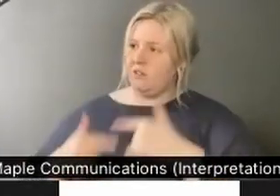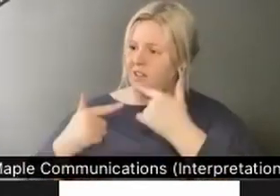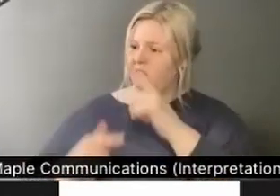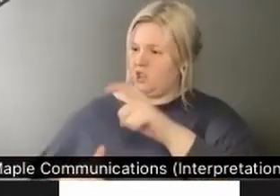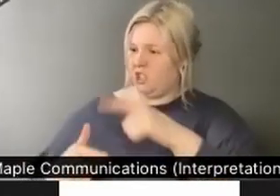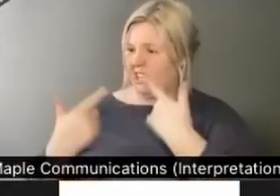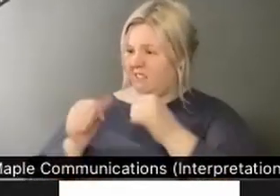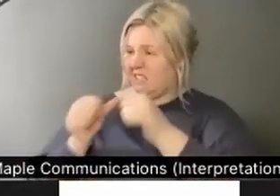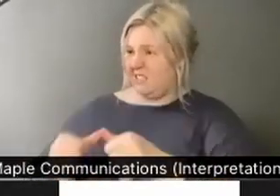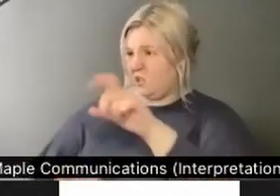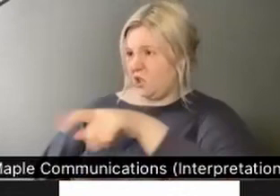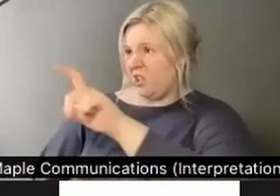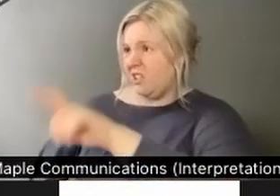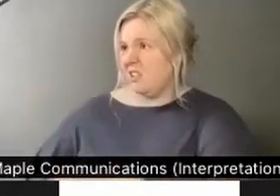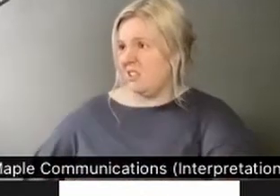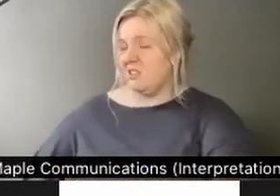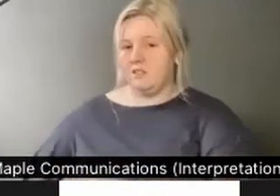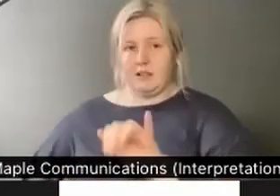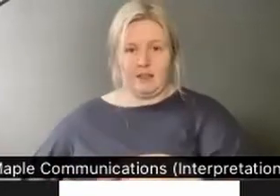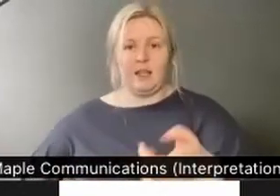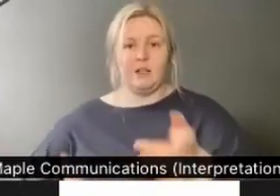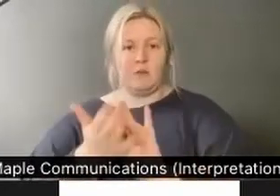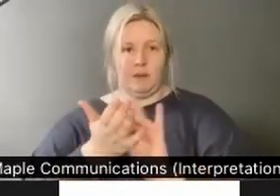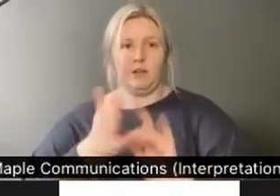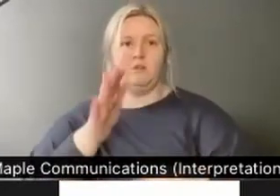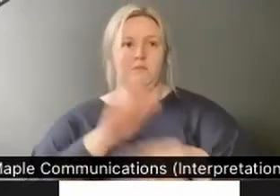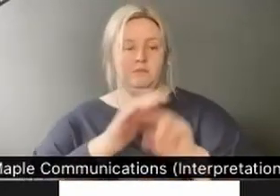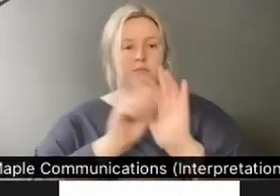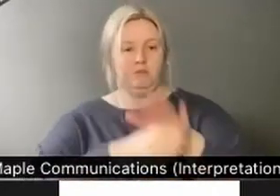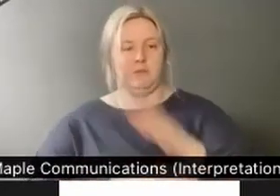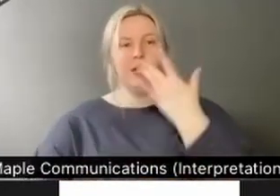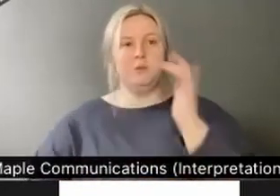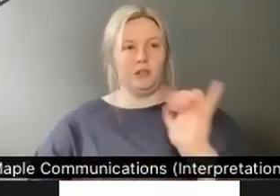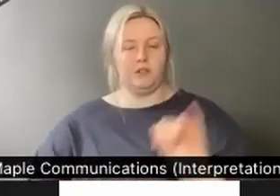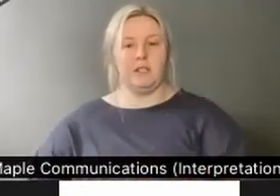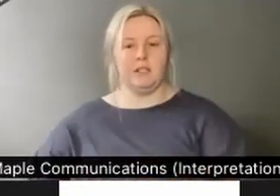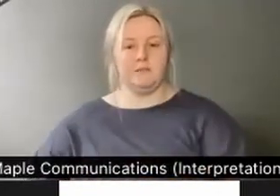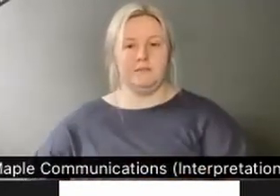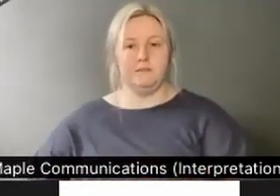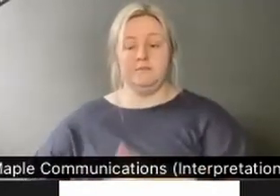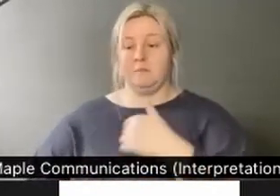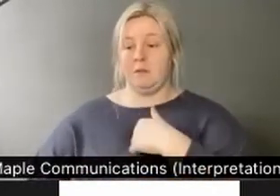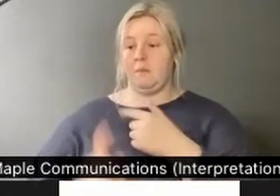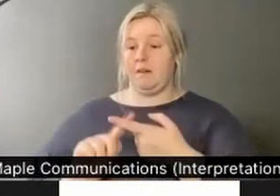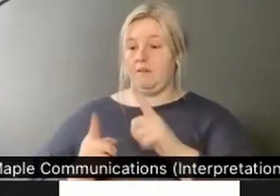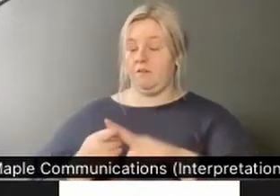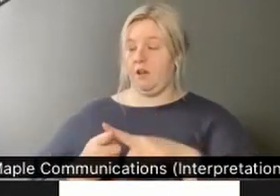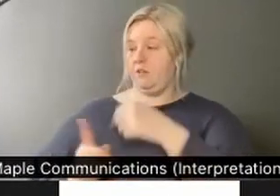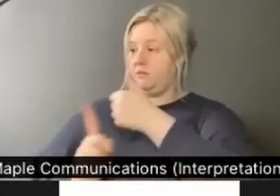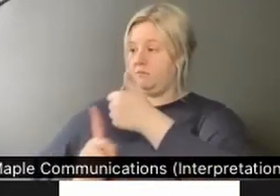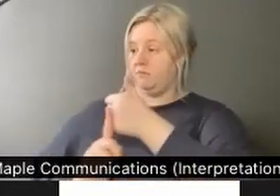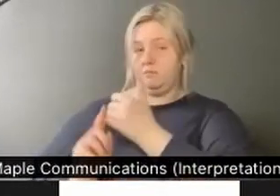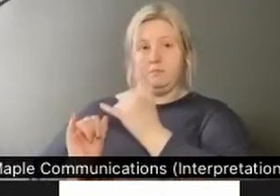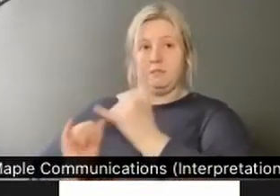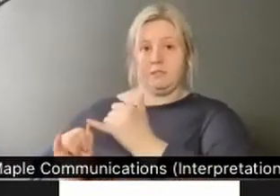This is what medical ableism looks and feels like. I had a friend with disabilities who, like me, came